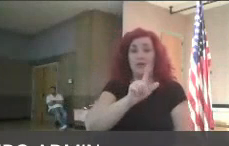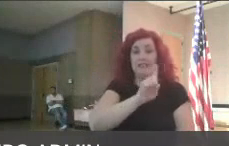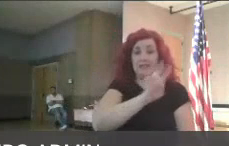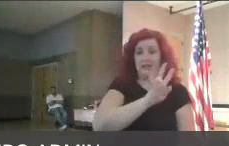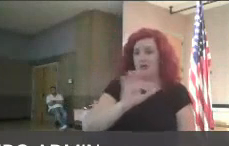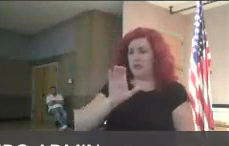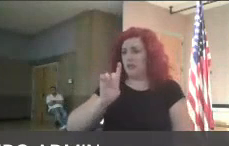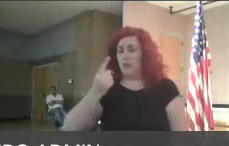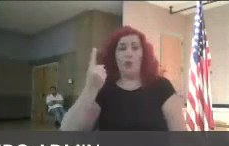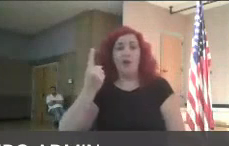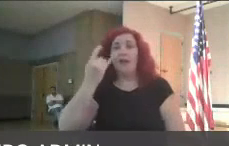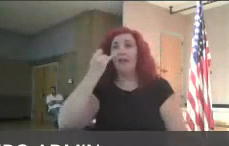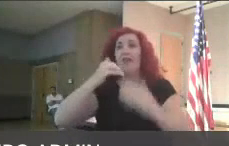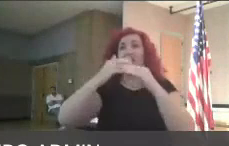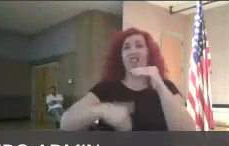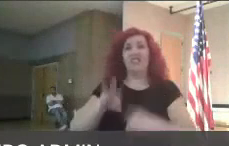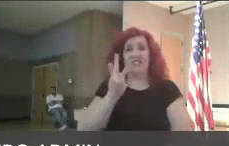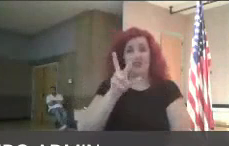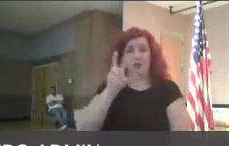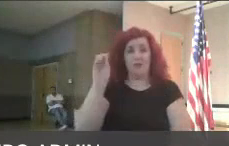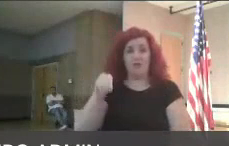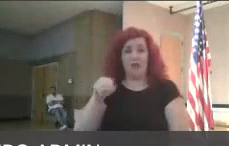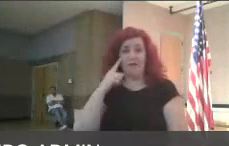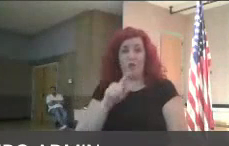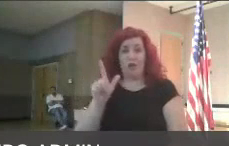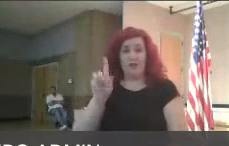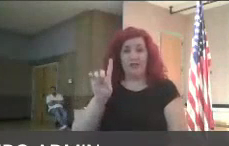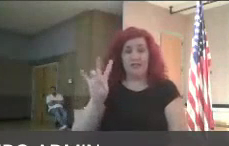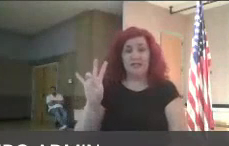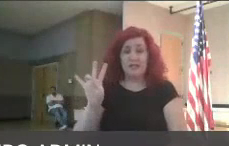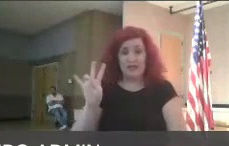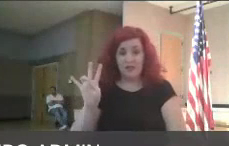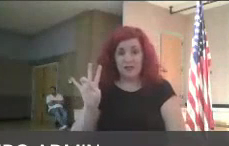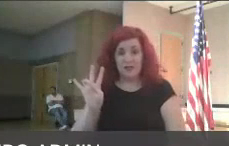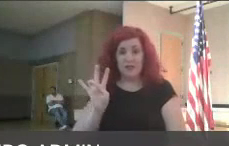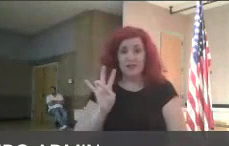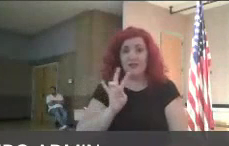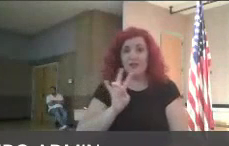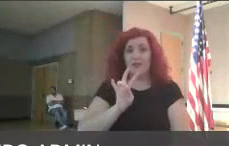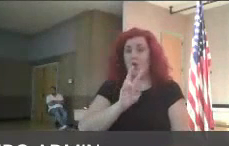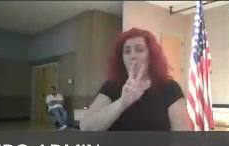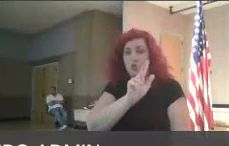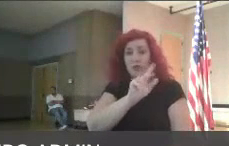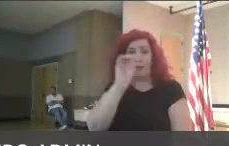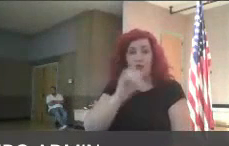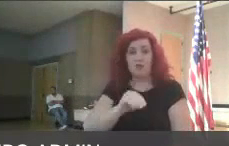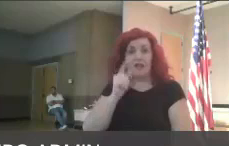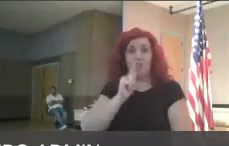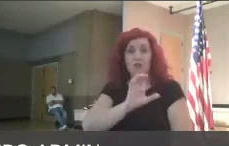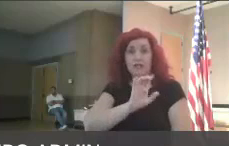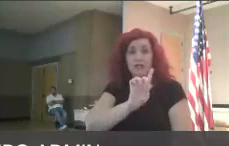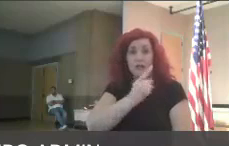go below 63% for LD7 and 23% for